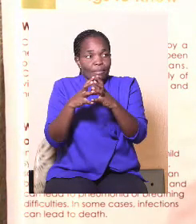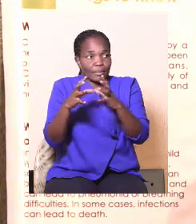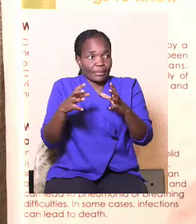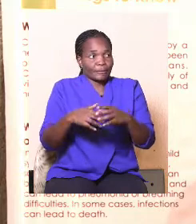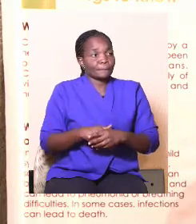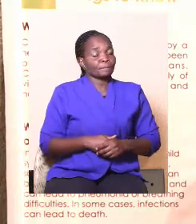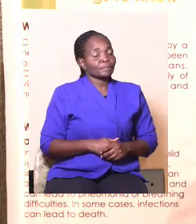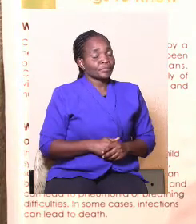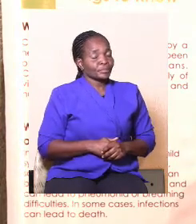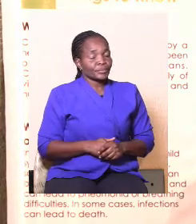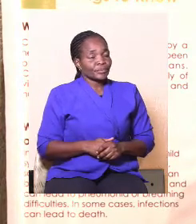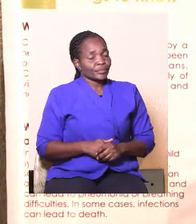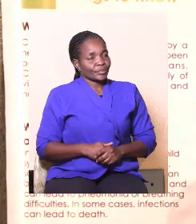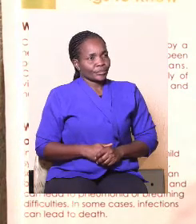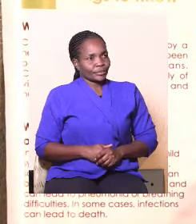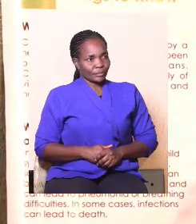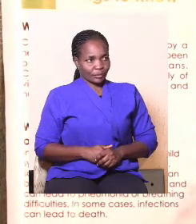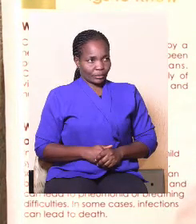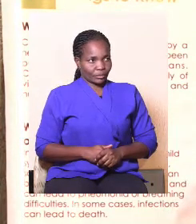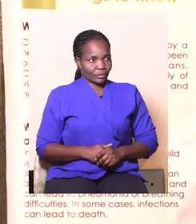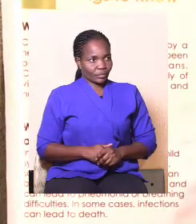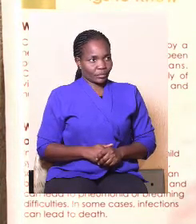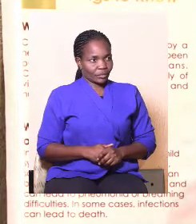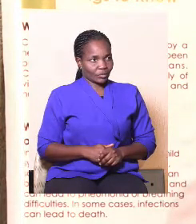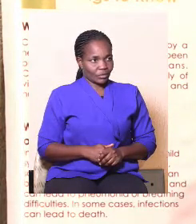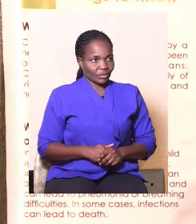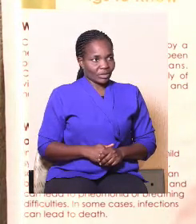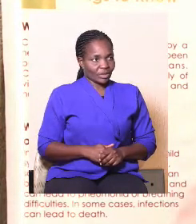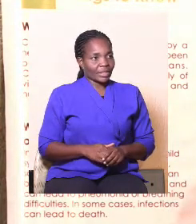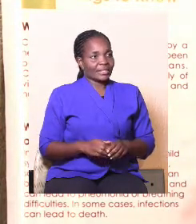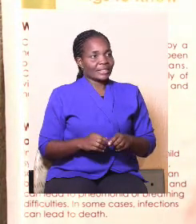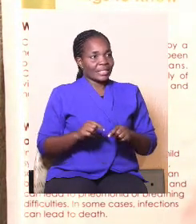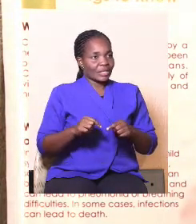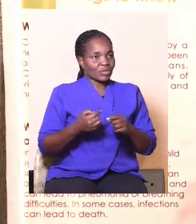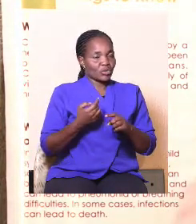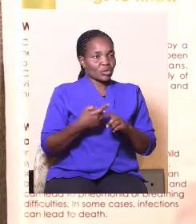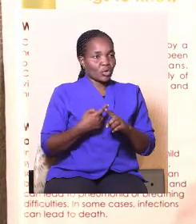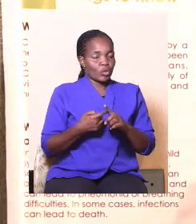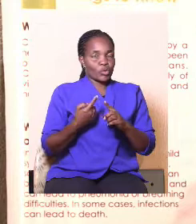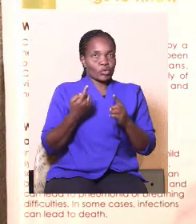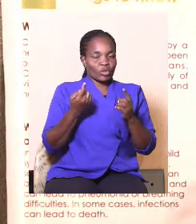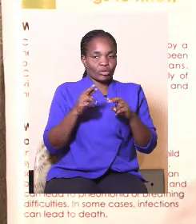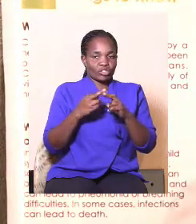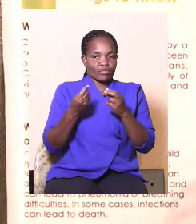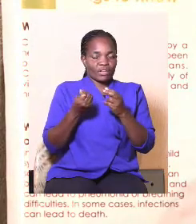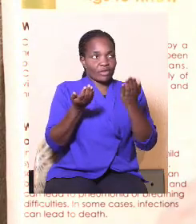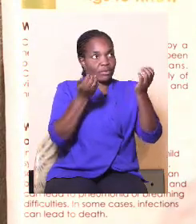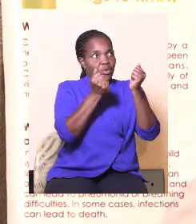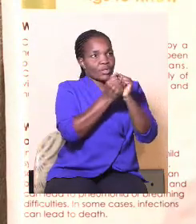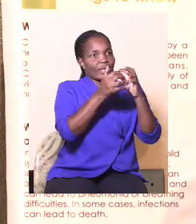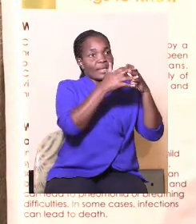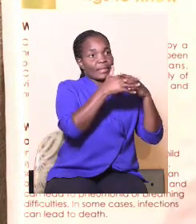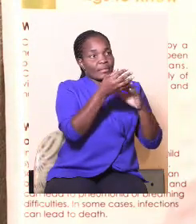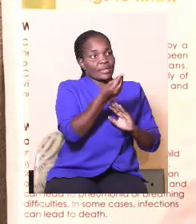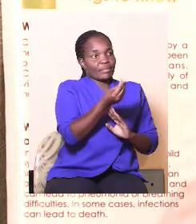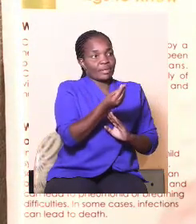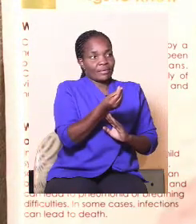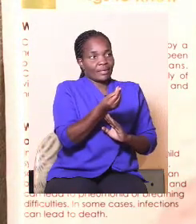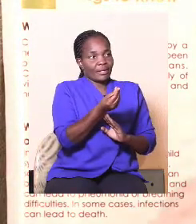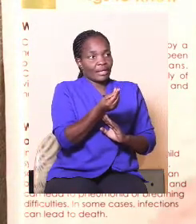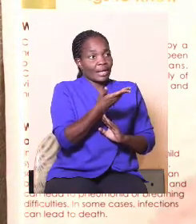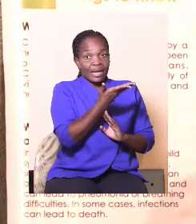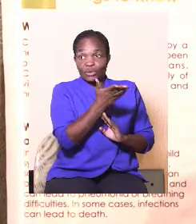emerging markets. There's a concept of flying to quality, and the quality is always the US. It's not something abnormal, it's something we